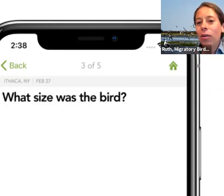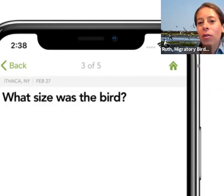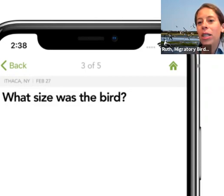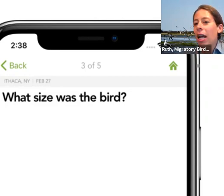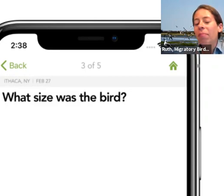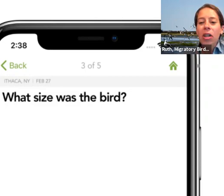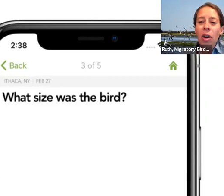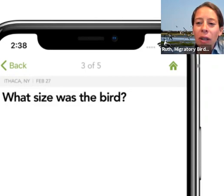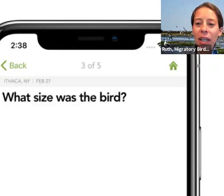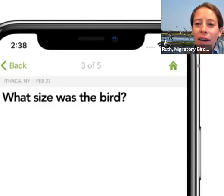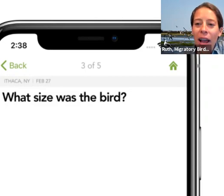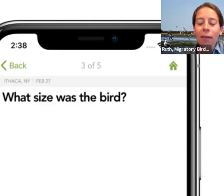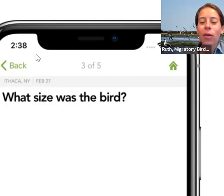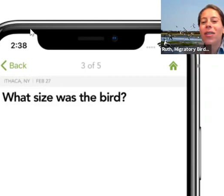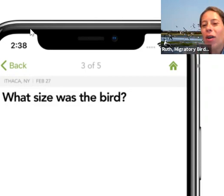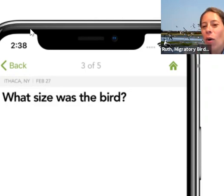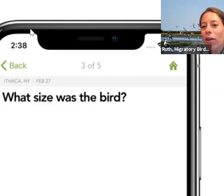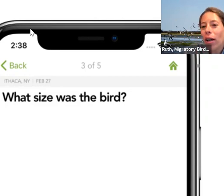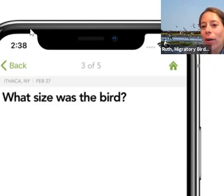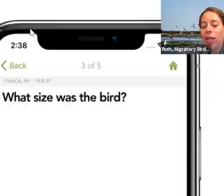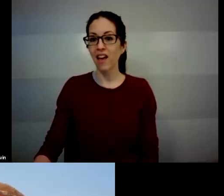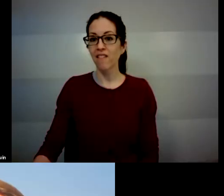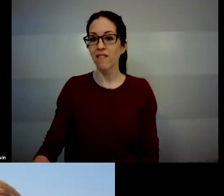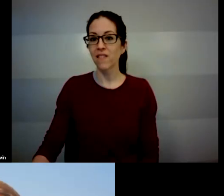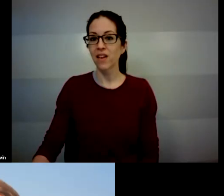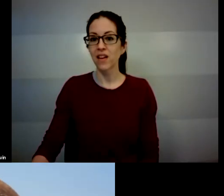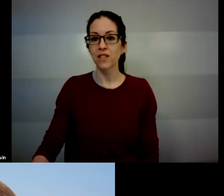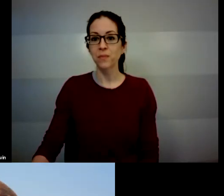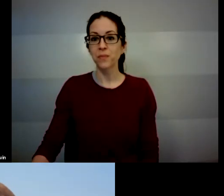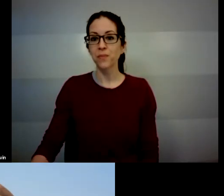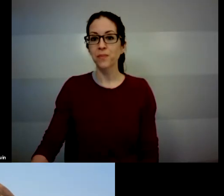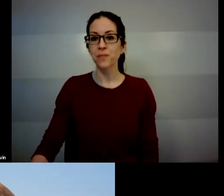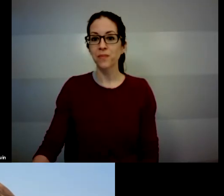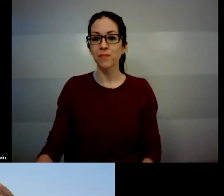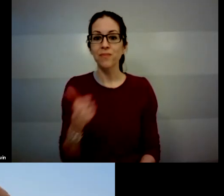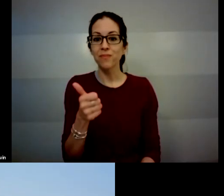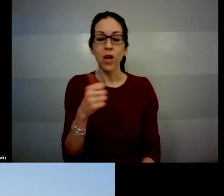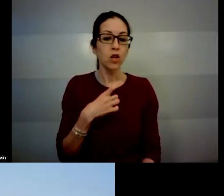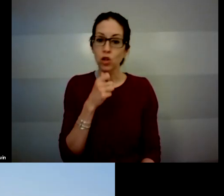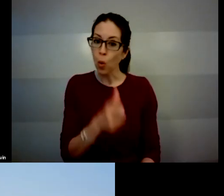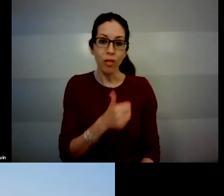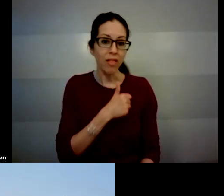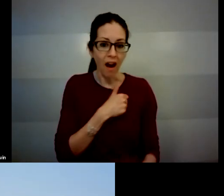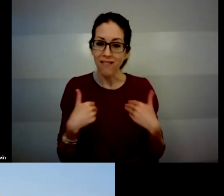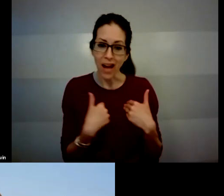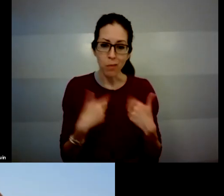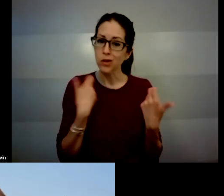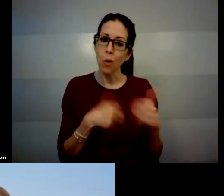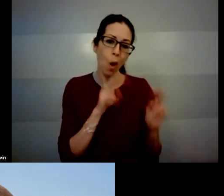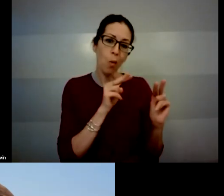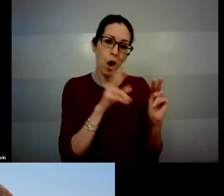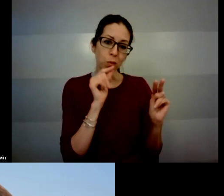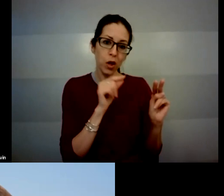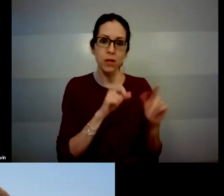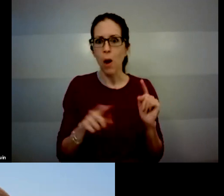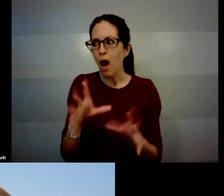somebody who, say, you don't really love animals, you don't want to look at birds yourself, but you really love computers, be a computer person.